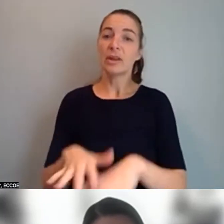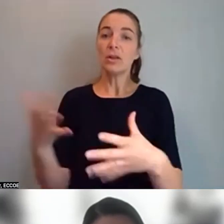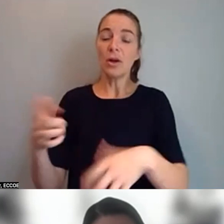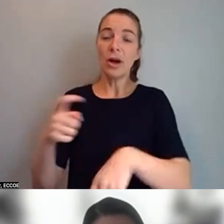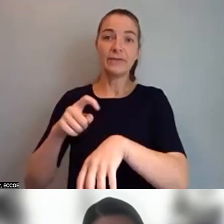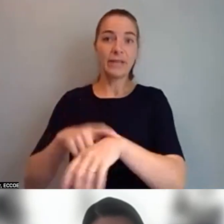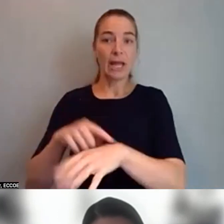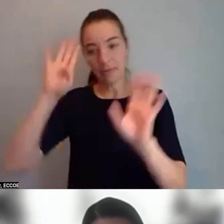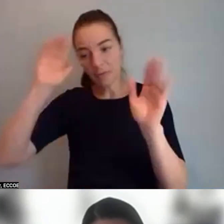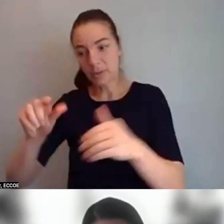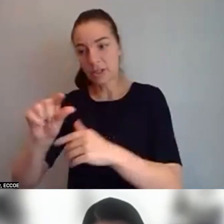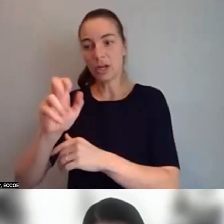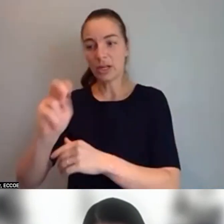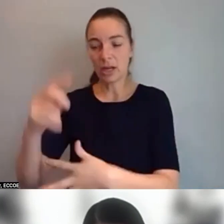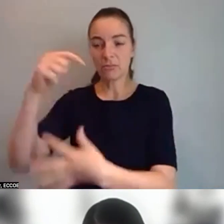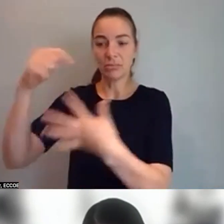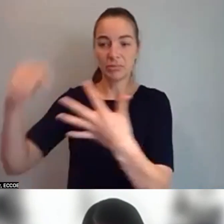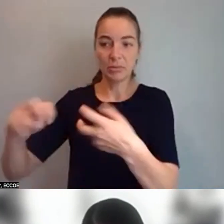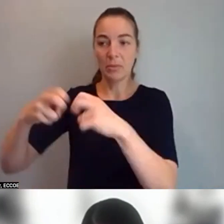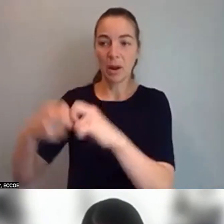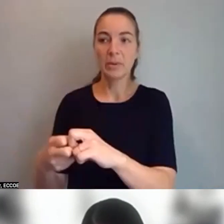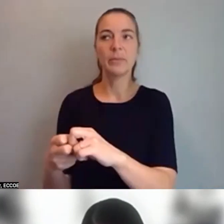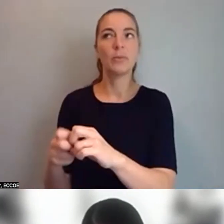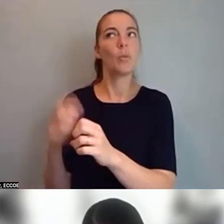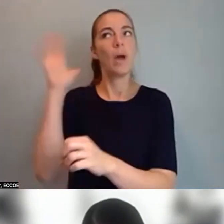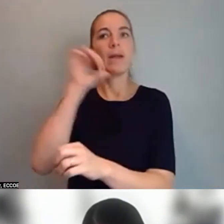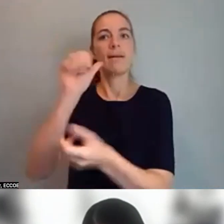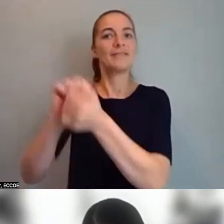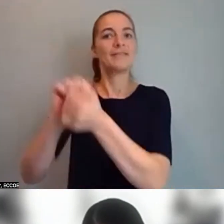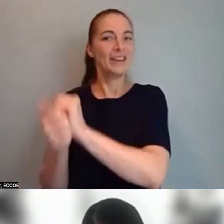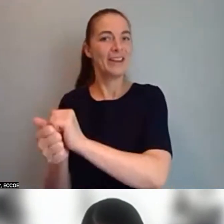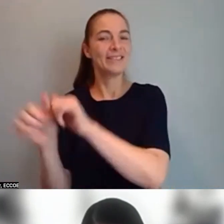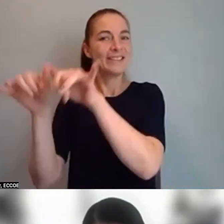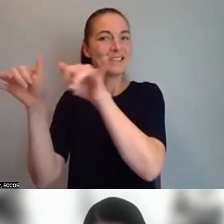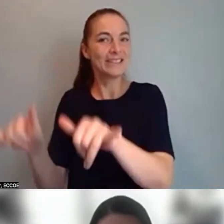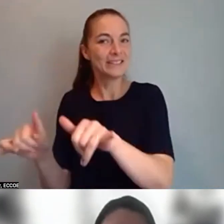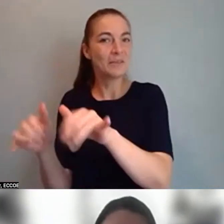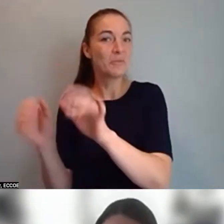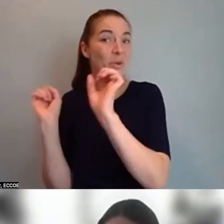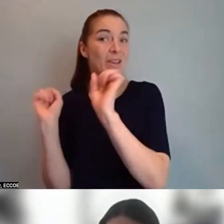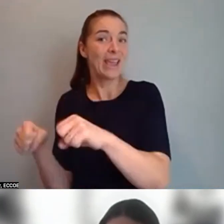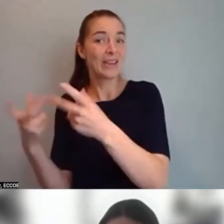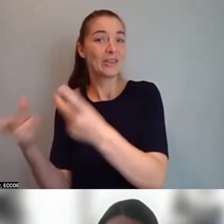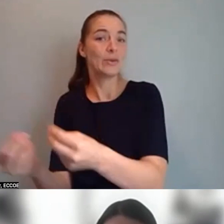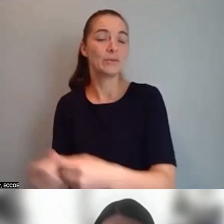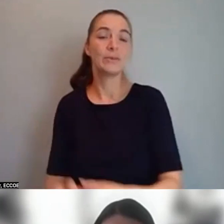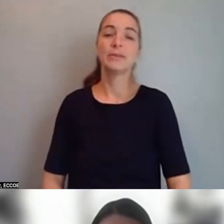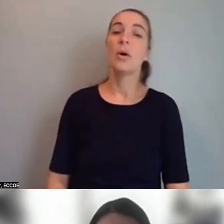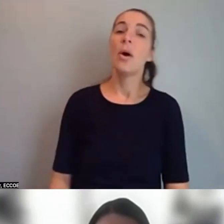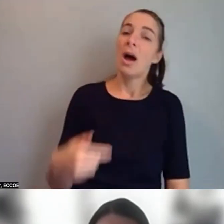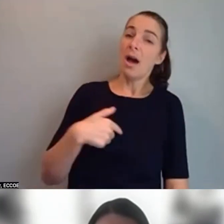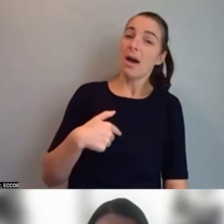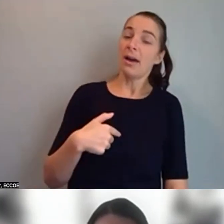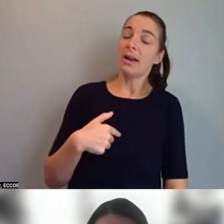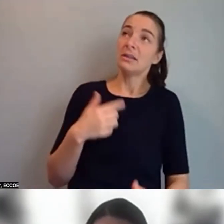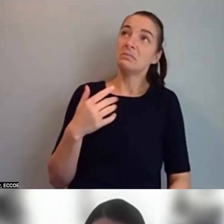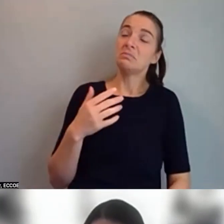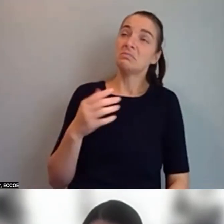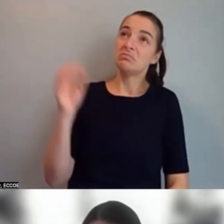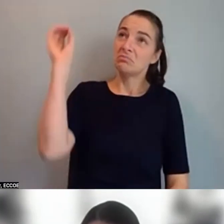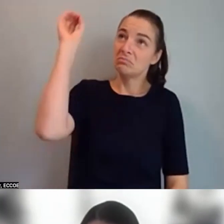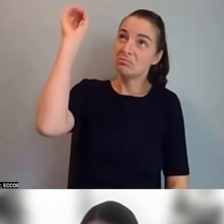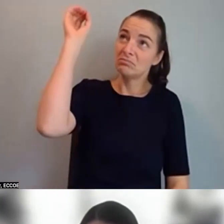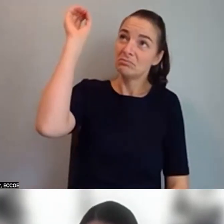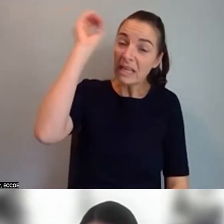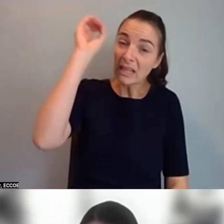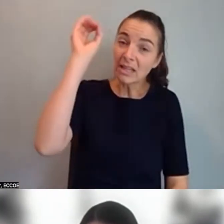that's not going to happen thing. But I prefer to follow the ethics and the culture of the social movements, which is that non-naive